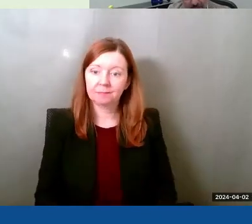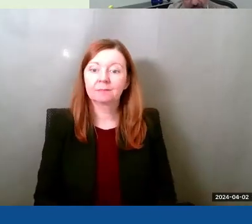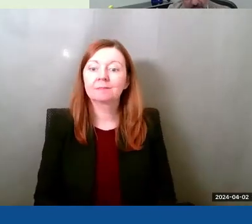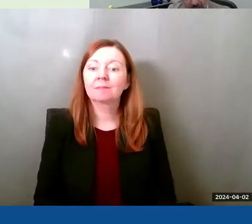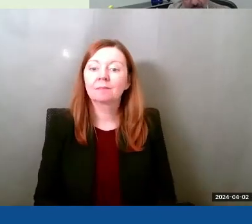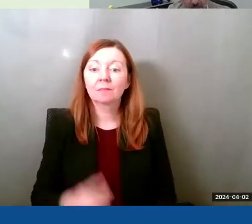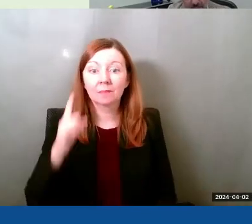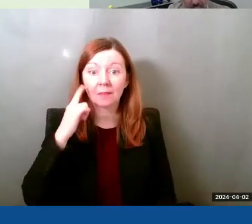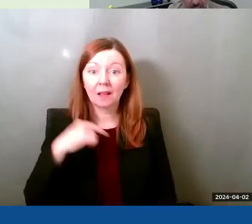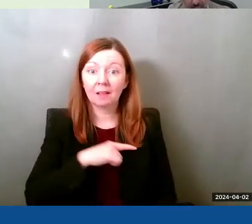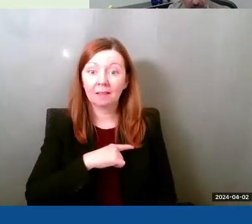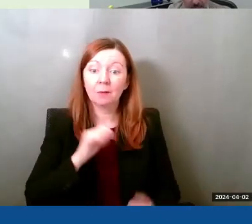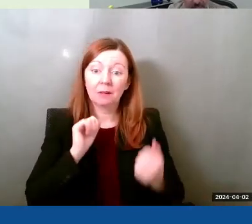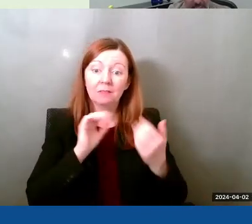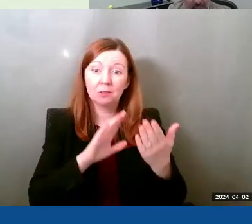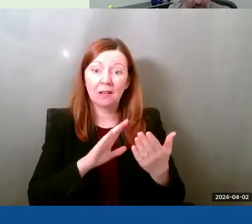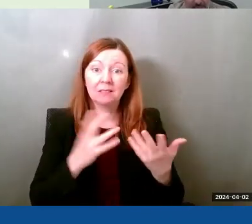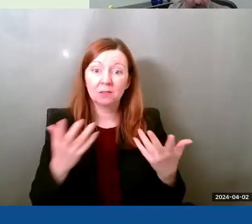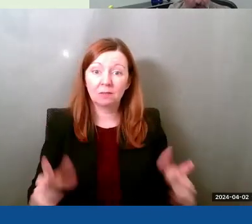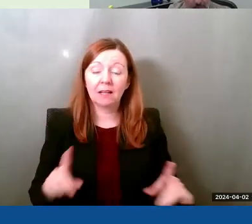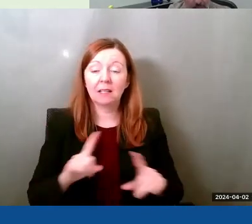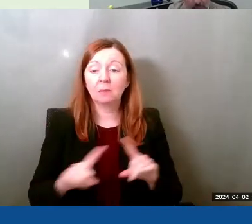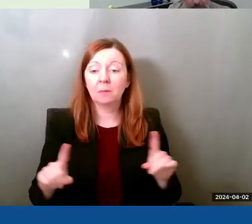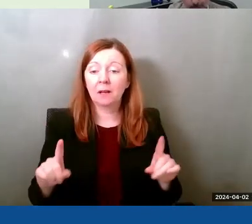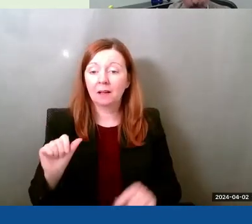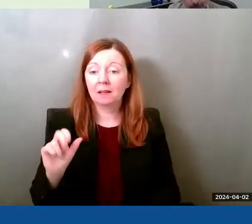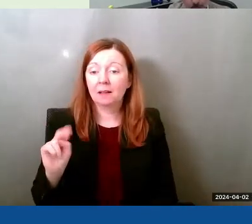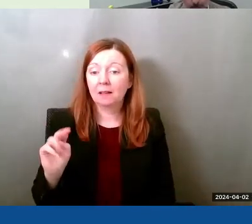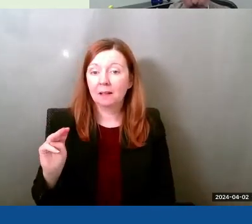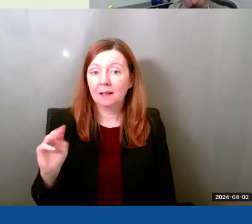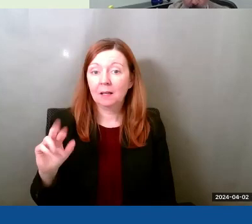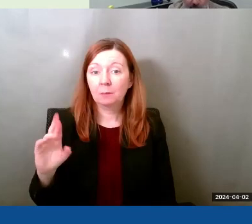I think we've addressed this, but Anne Marie, do you want